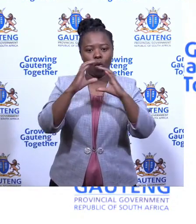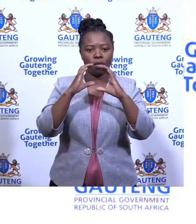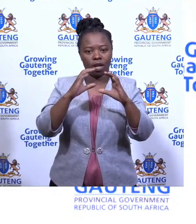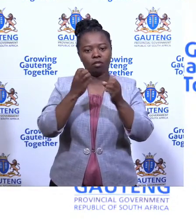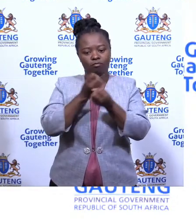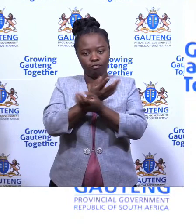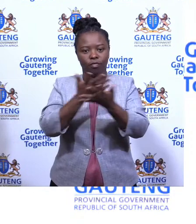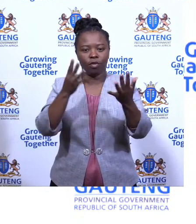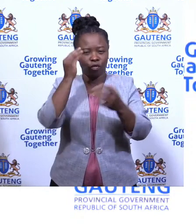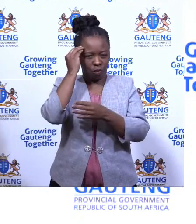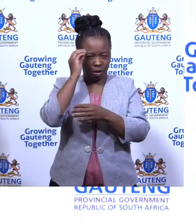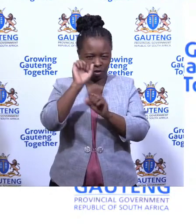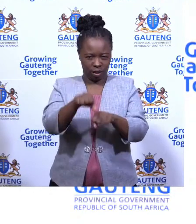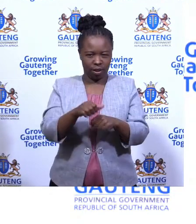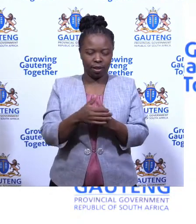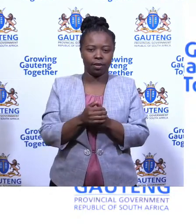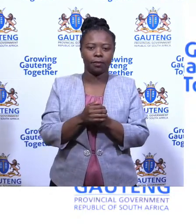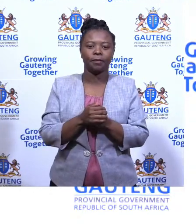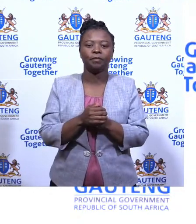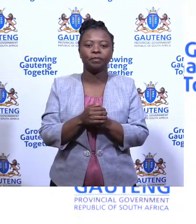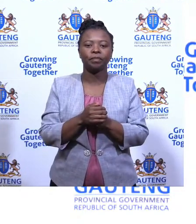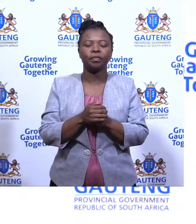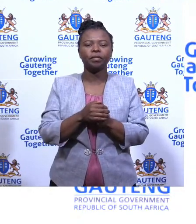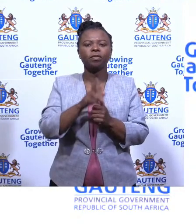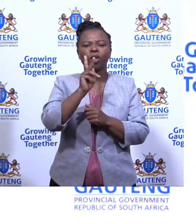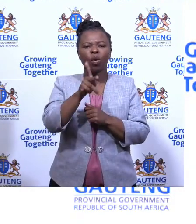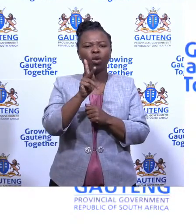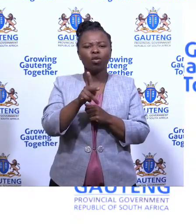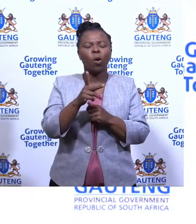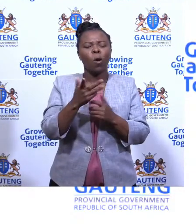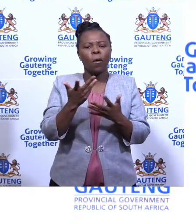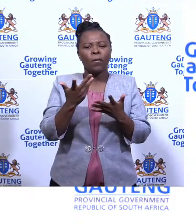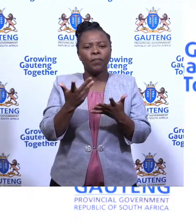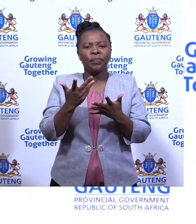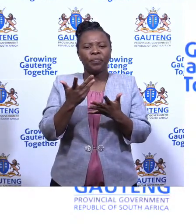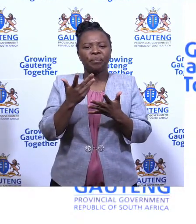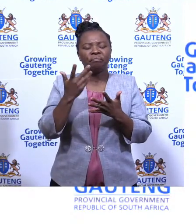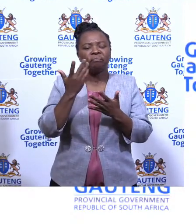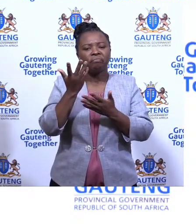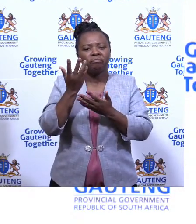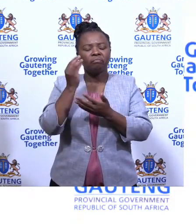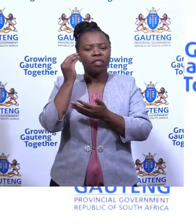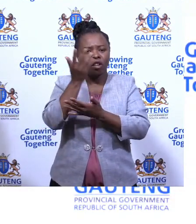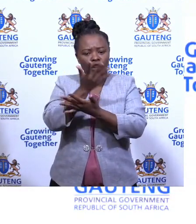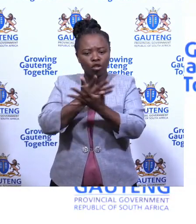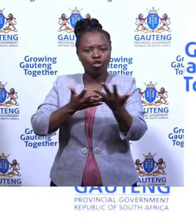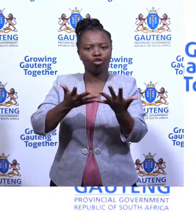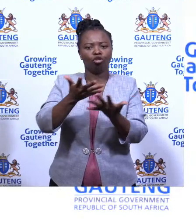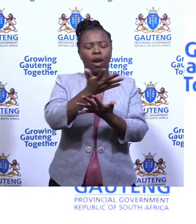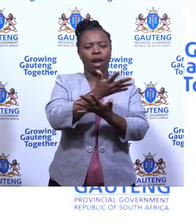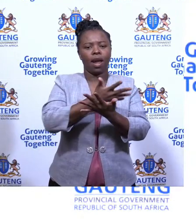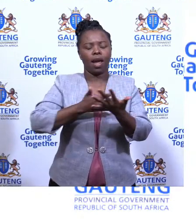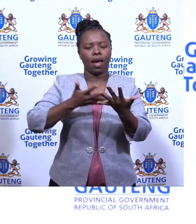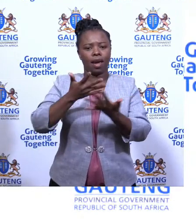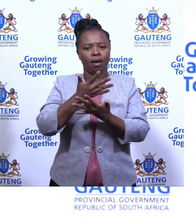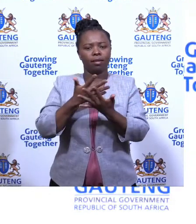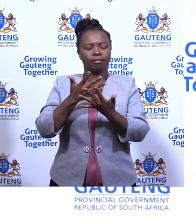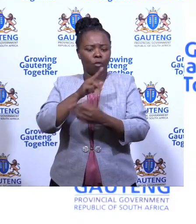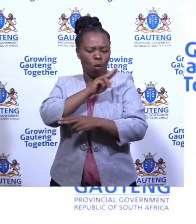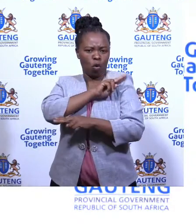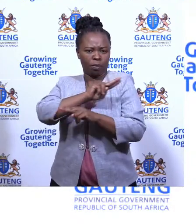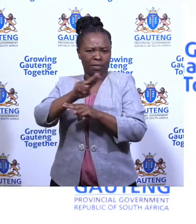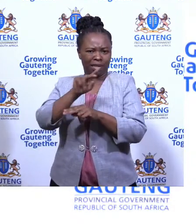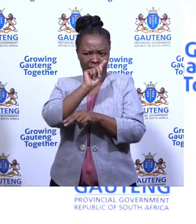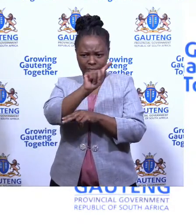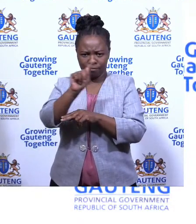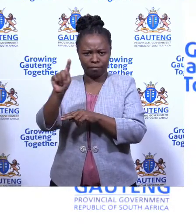that. We also want to share insights about what's happening in our hospitals